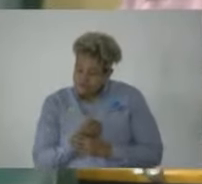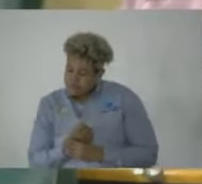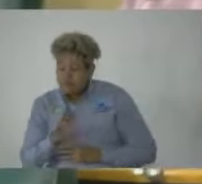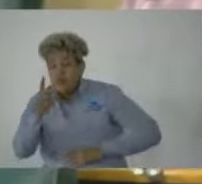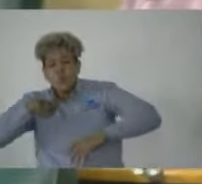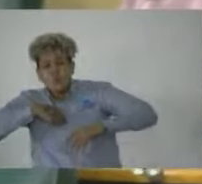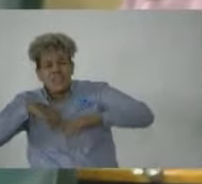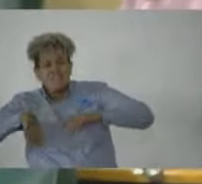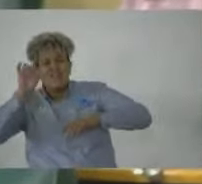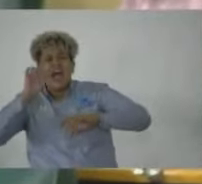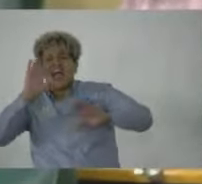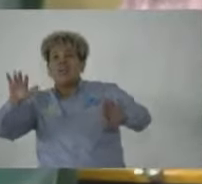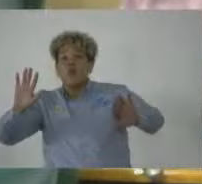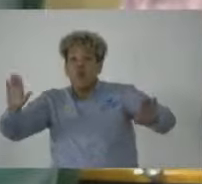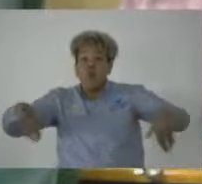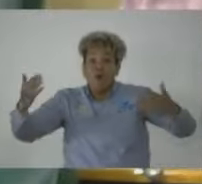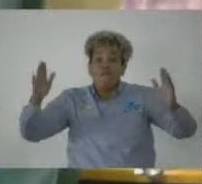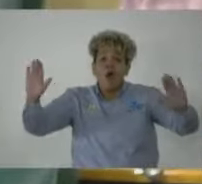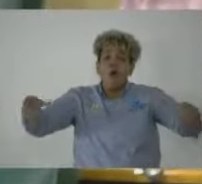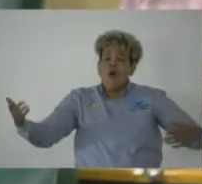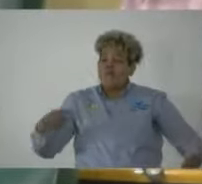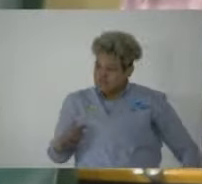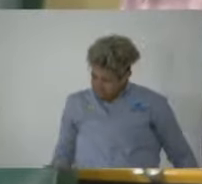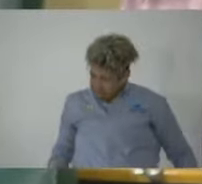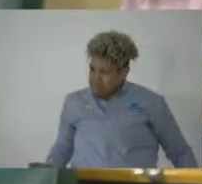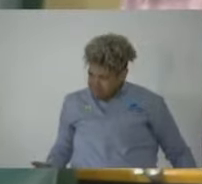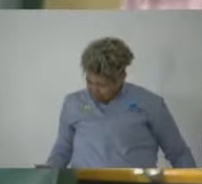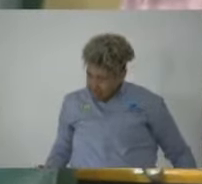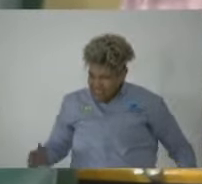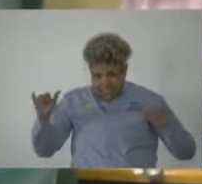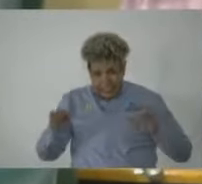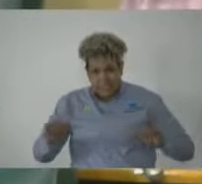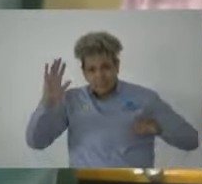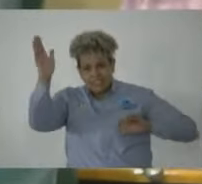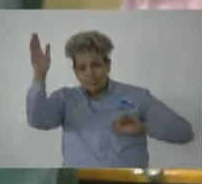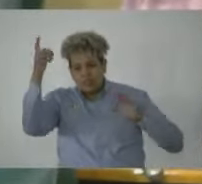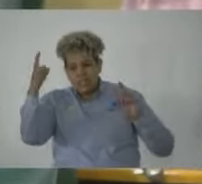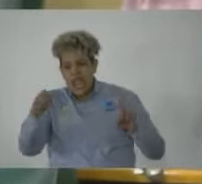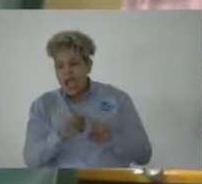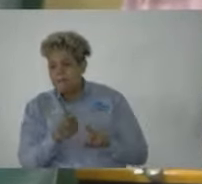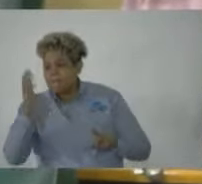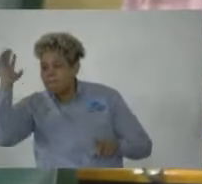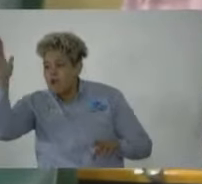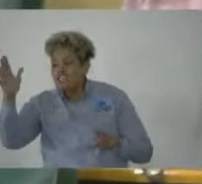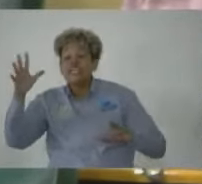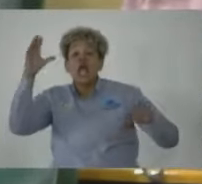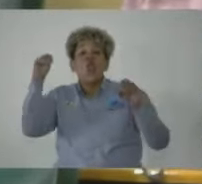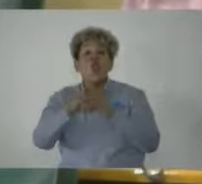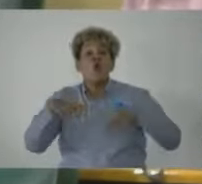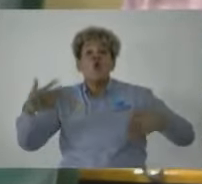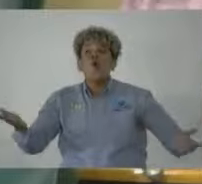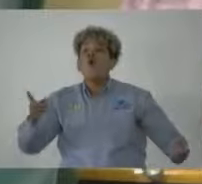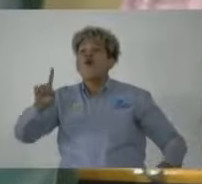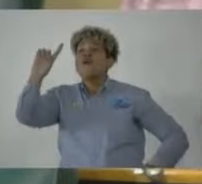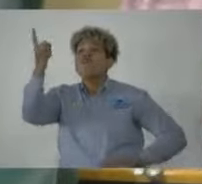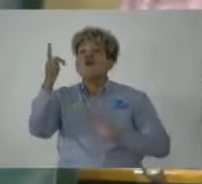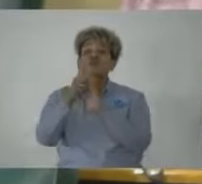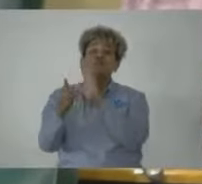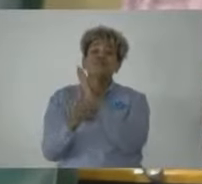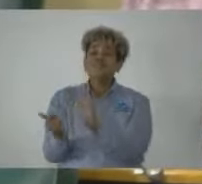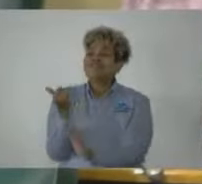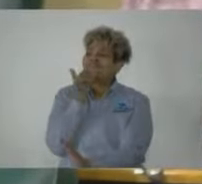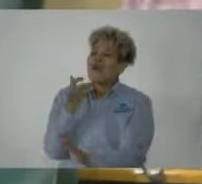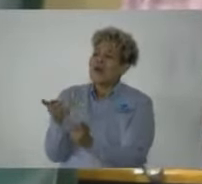And we find it over and over again, Madam Speaker, even in the same speech. The presentation includes unprincipled